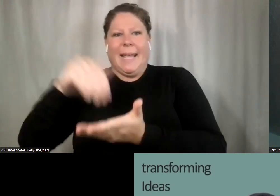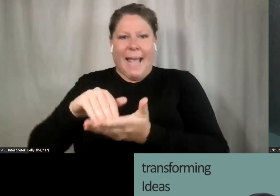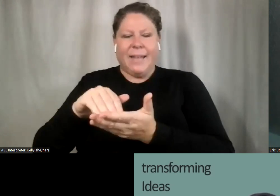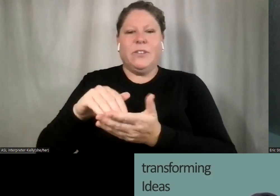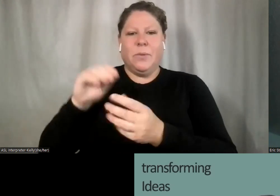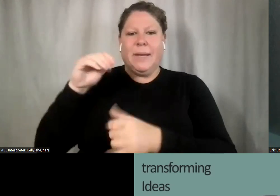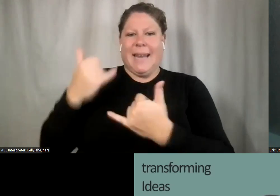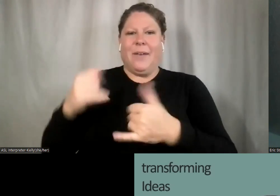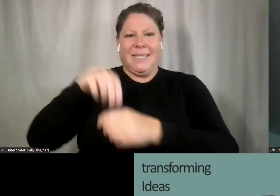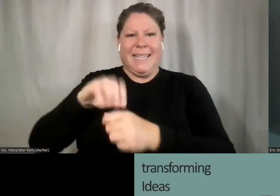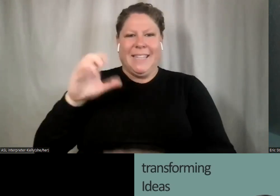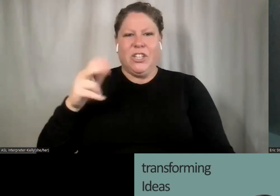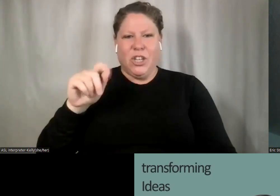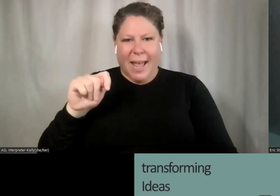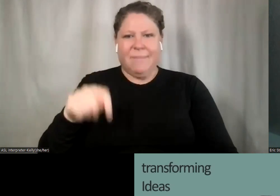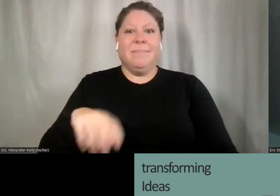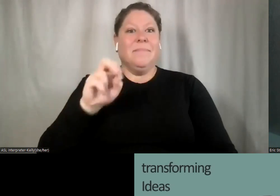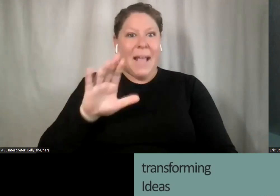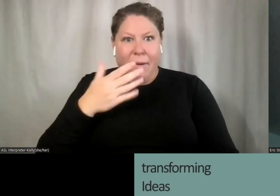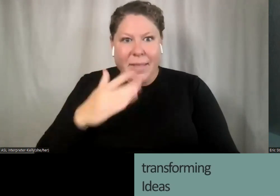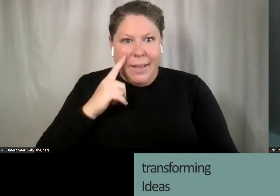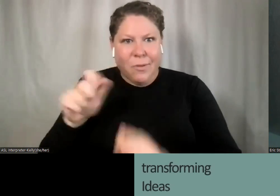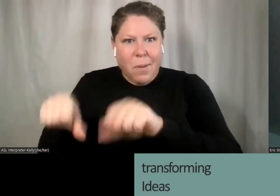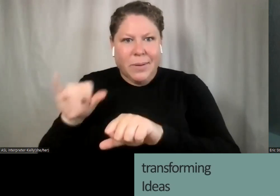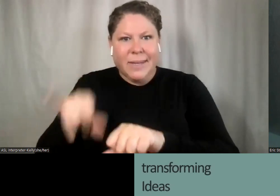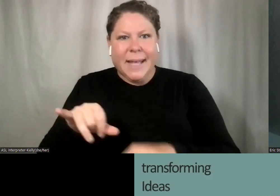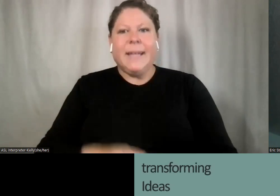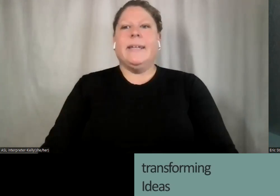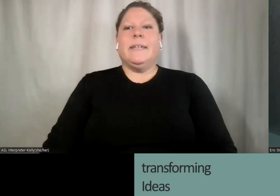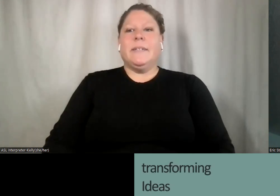everyone now. Excellent. Thank you so much. All right. Thank you so much, Eric.